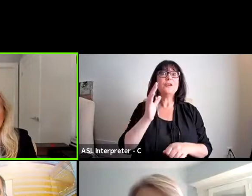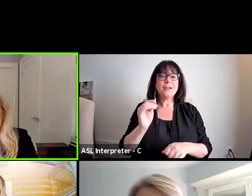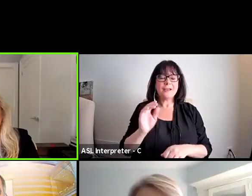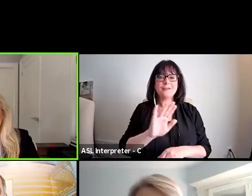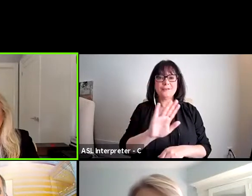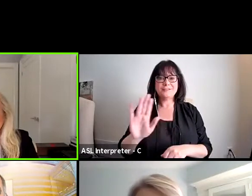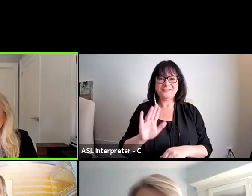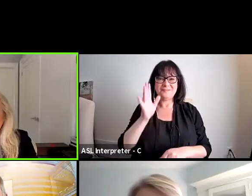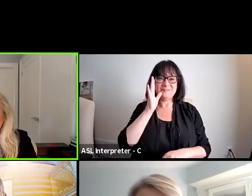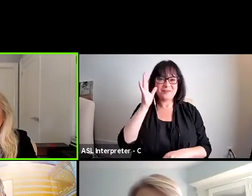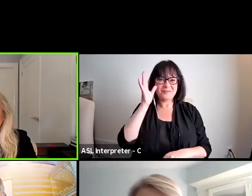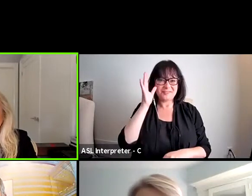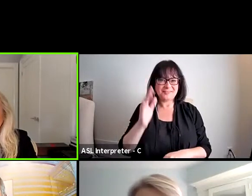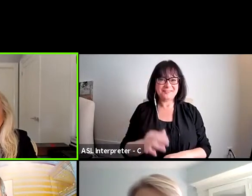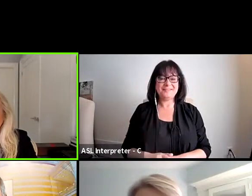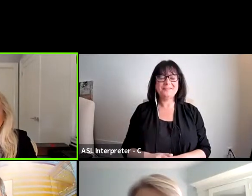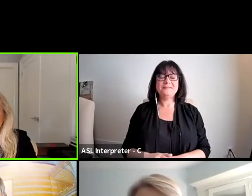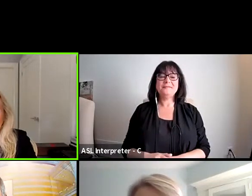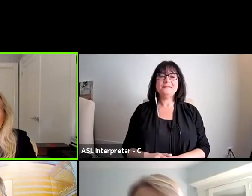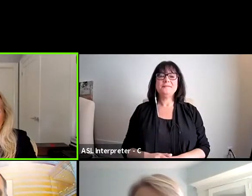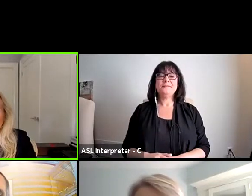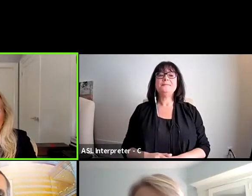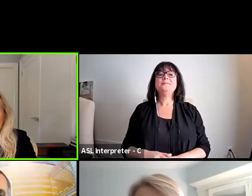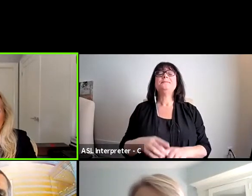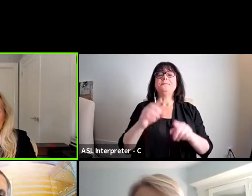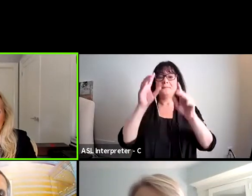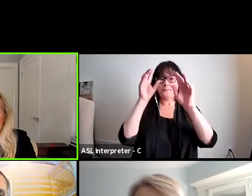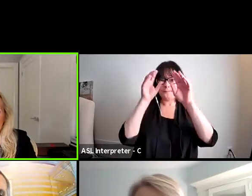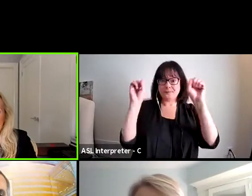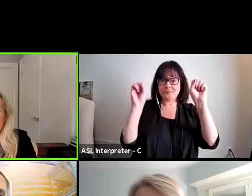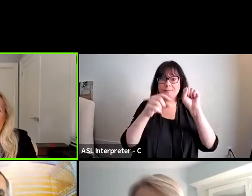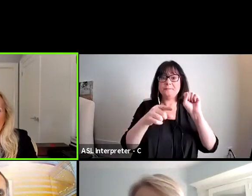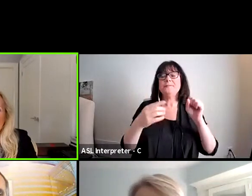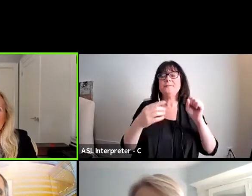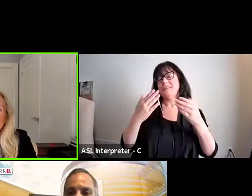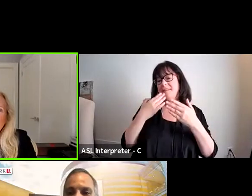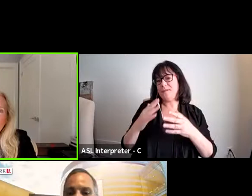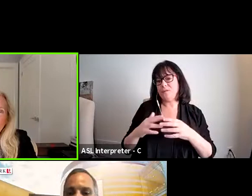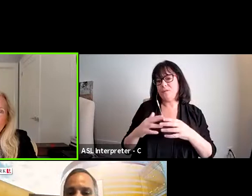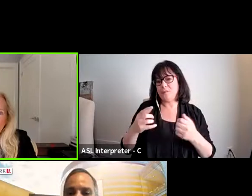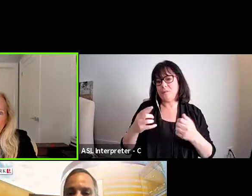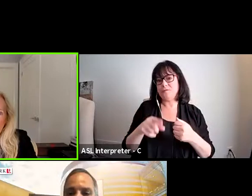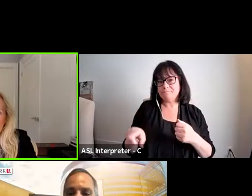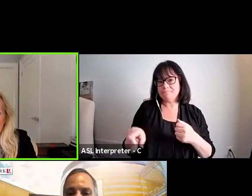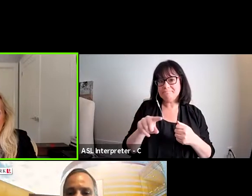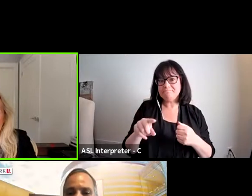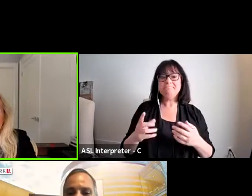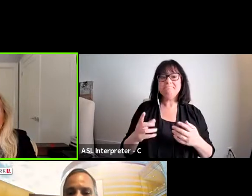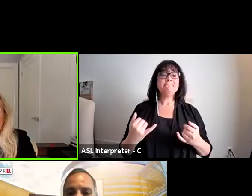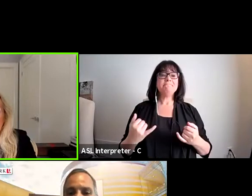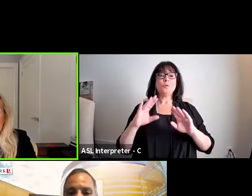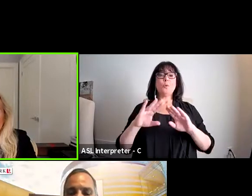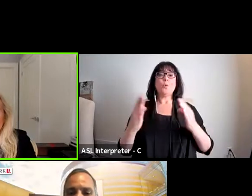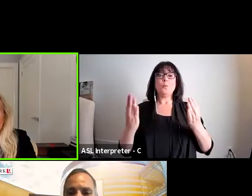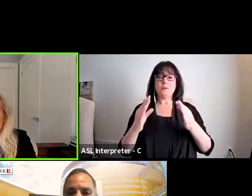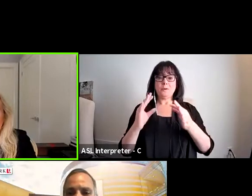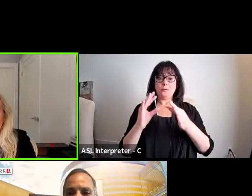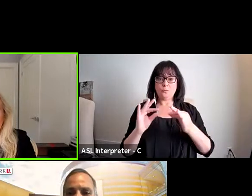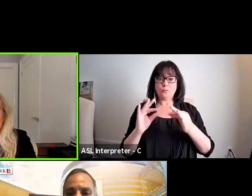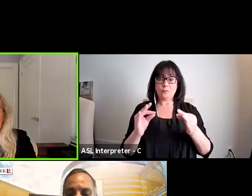Okay, so thank you so much. And just let me say a few opening remarks. So as many of you know, last